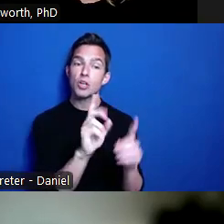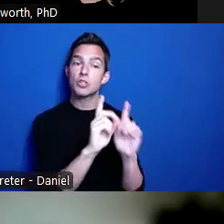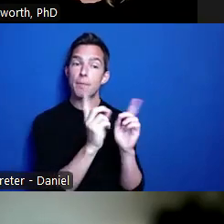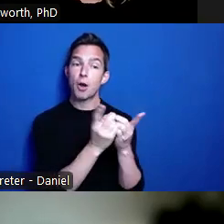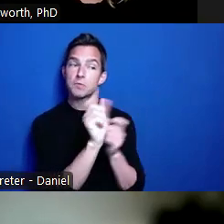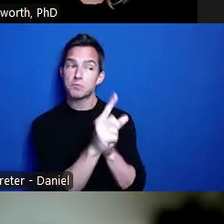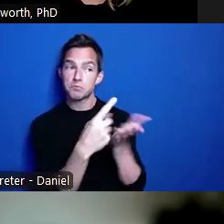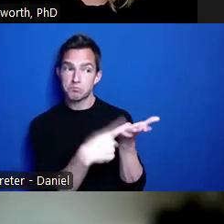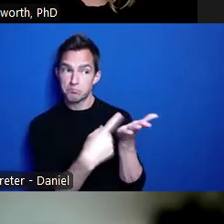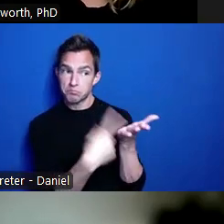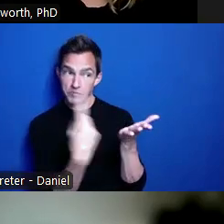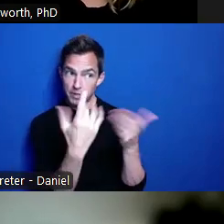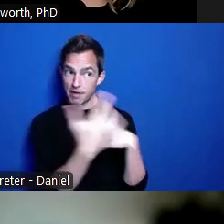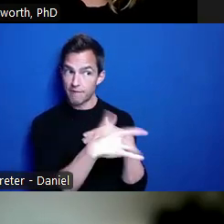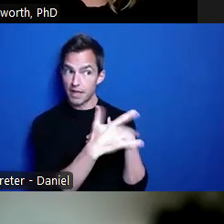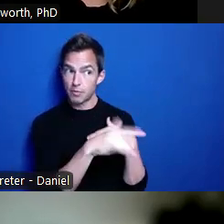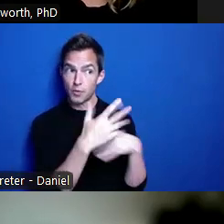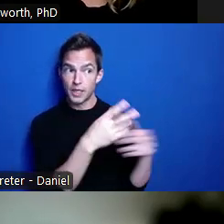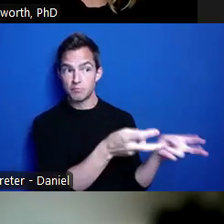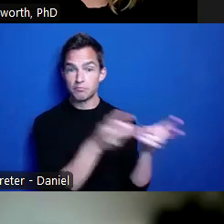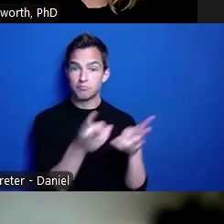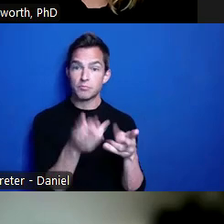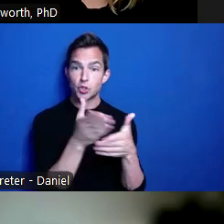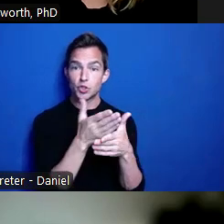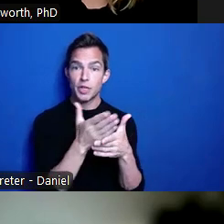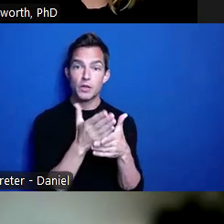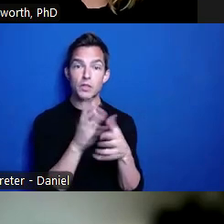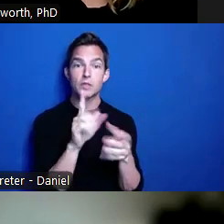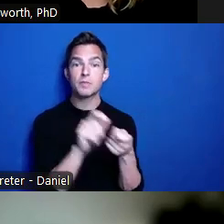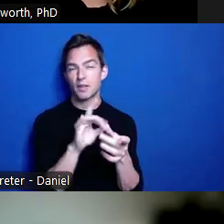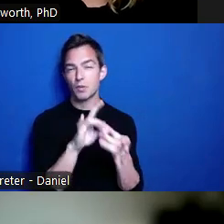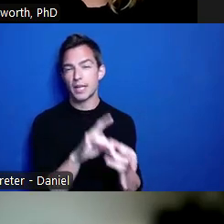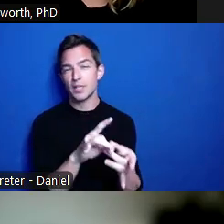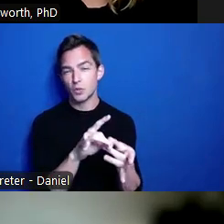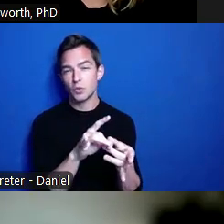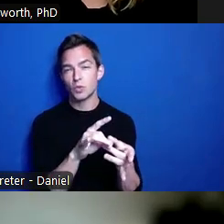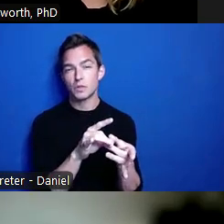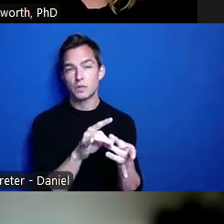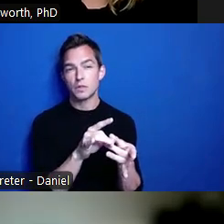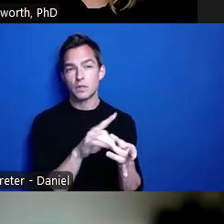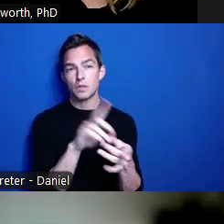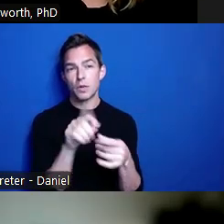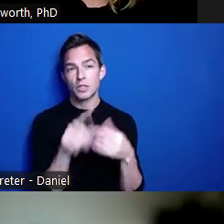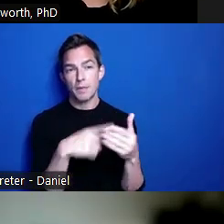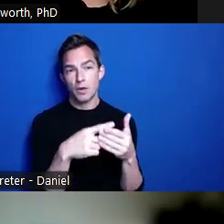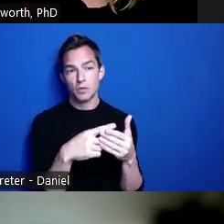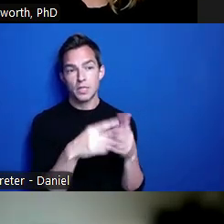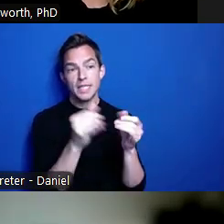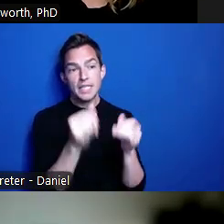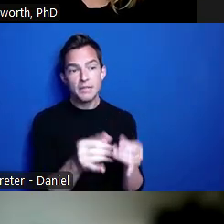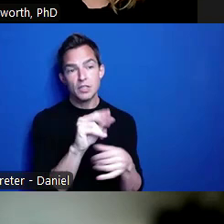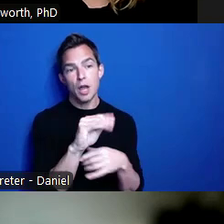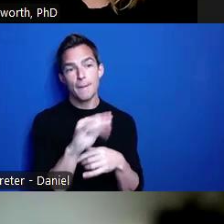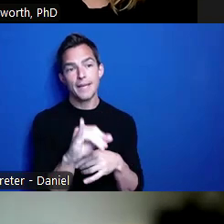there is something available that we could share, especially when it comes to the question about not individual NAMI staff